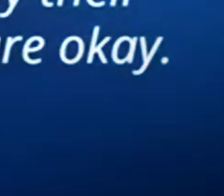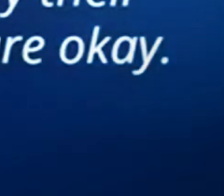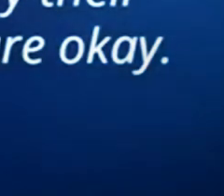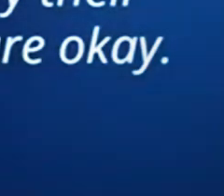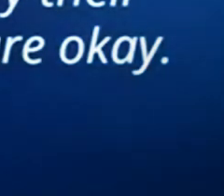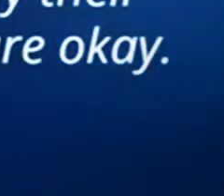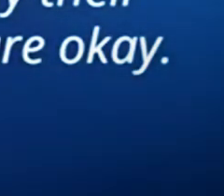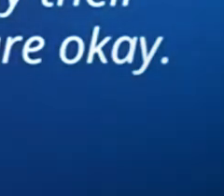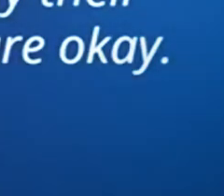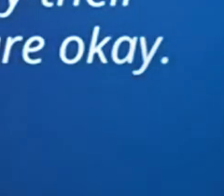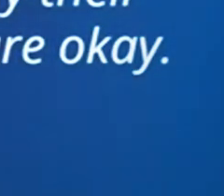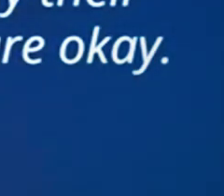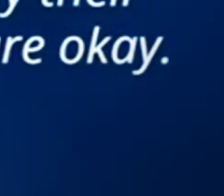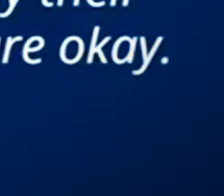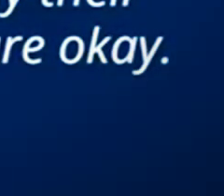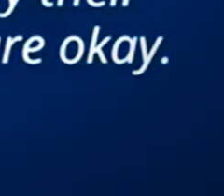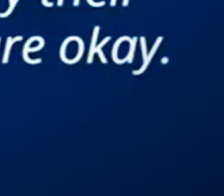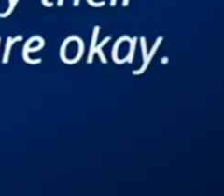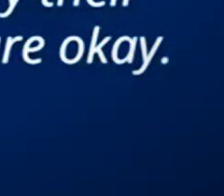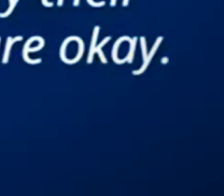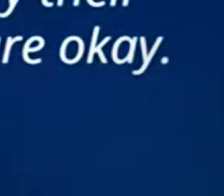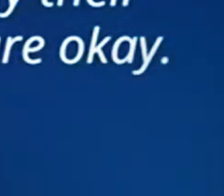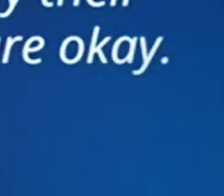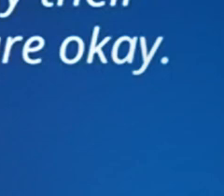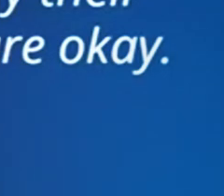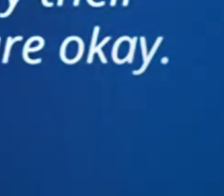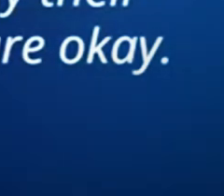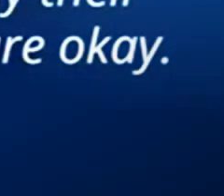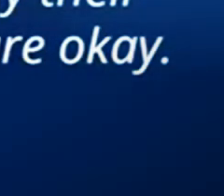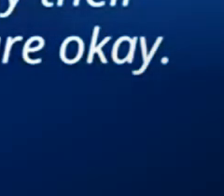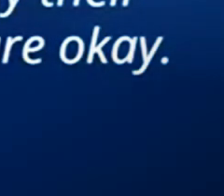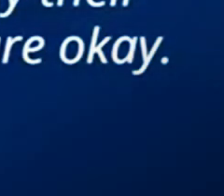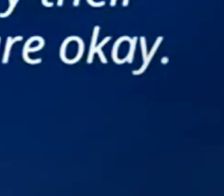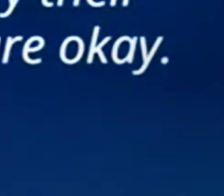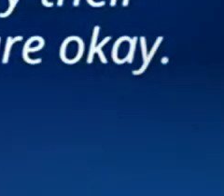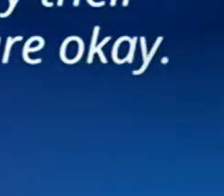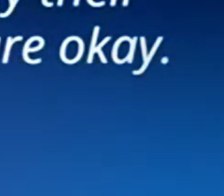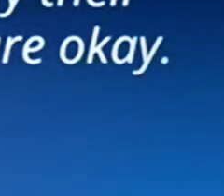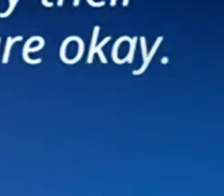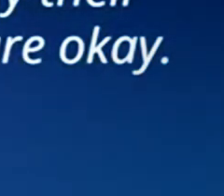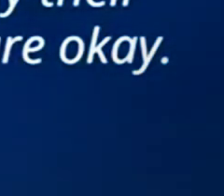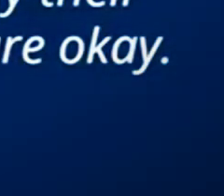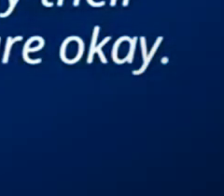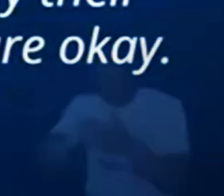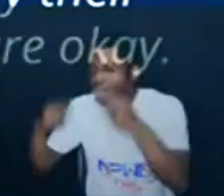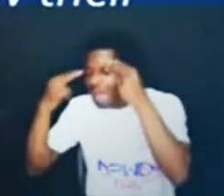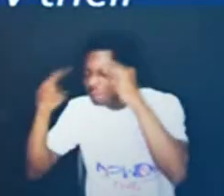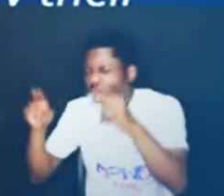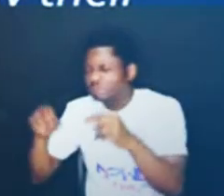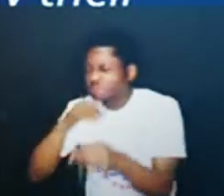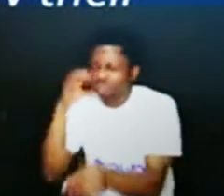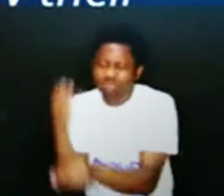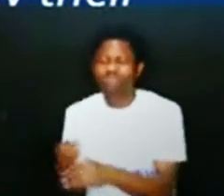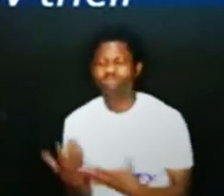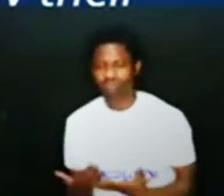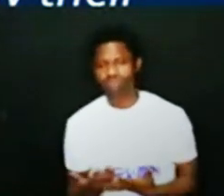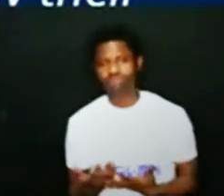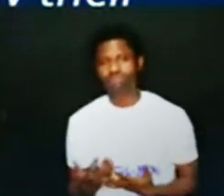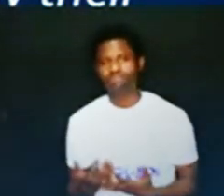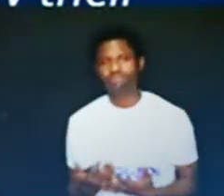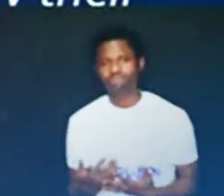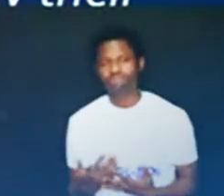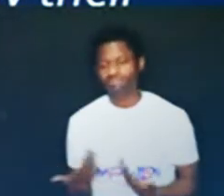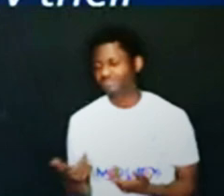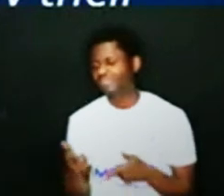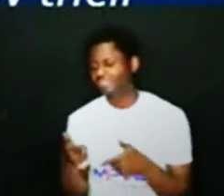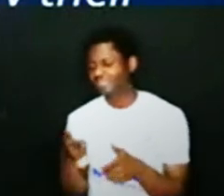be cocko weary. The woman is there with me at your penna and no, and the bema won't go agro. Let's kill him.